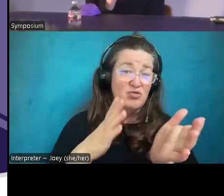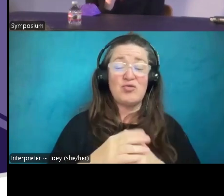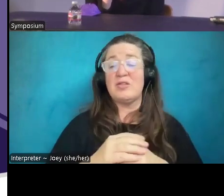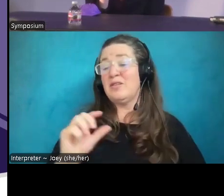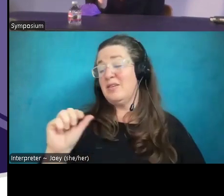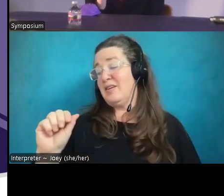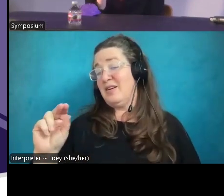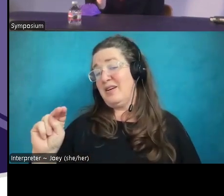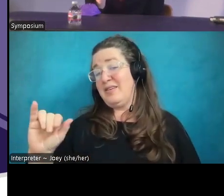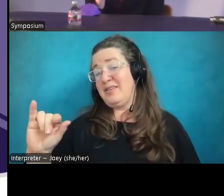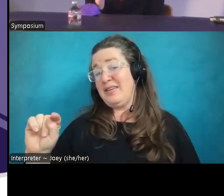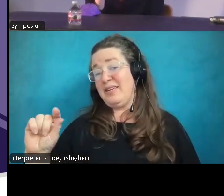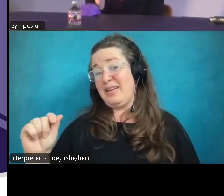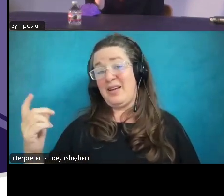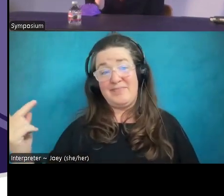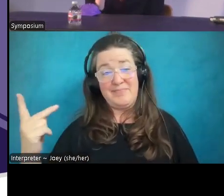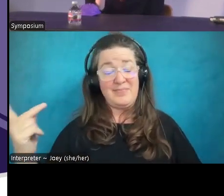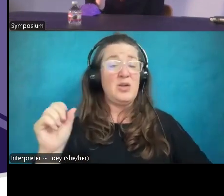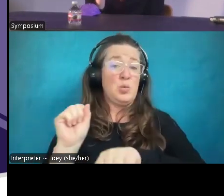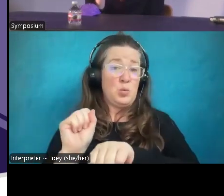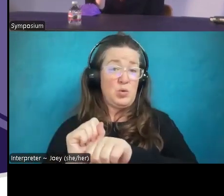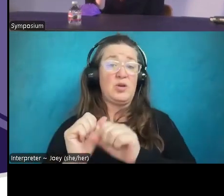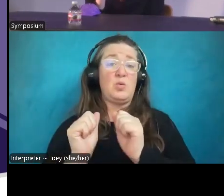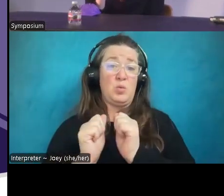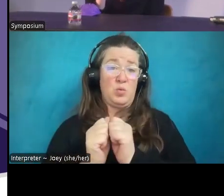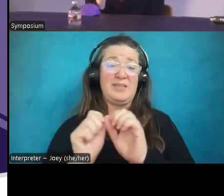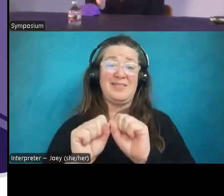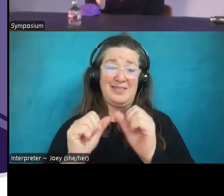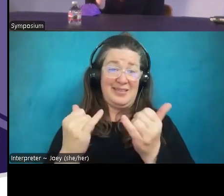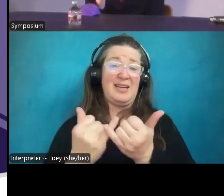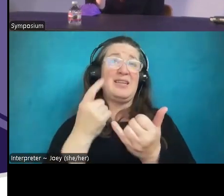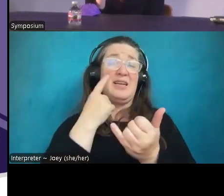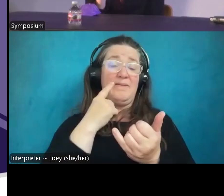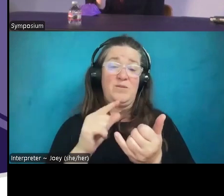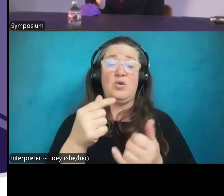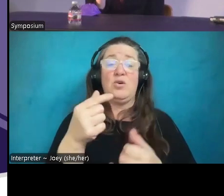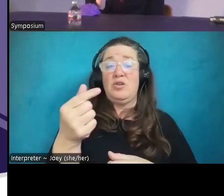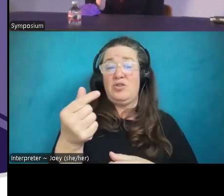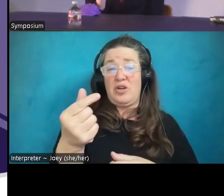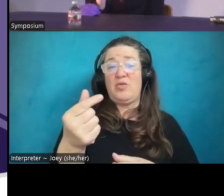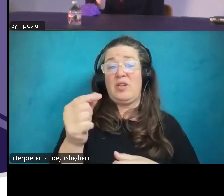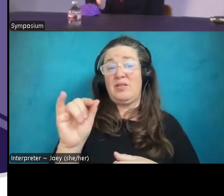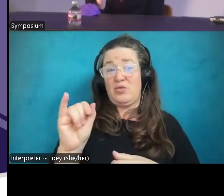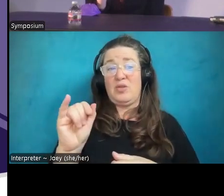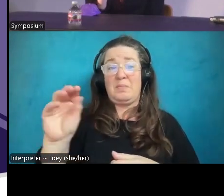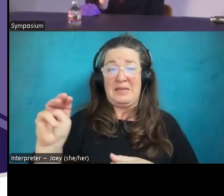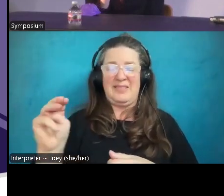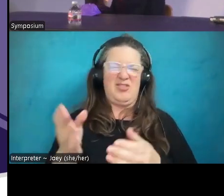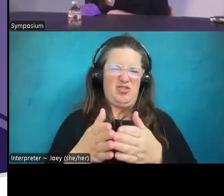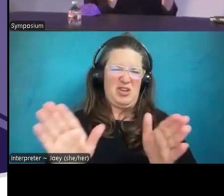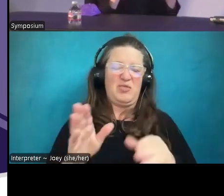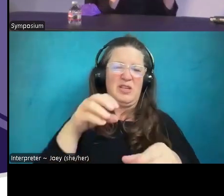both worked with the Society of General Internal Medicine, which is really the professional home for academic internists across the